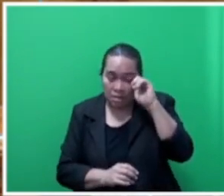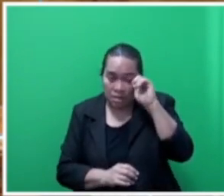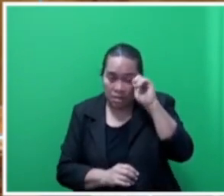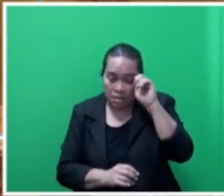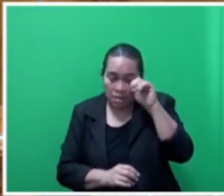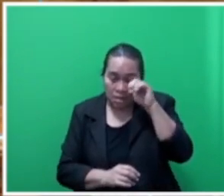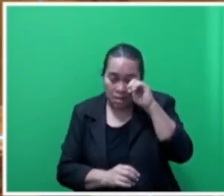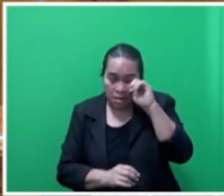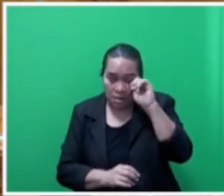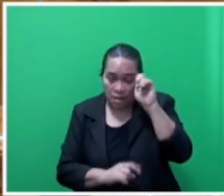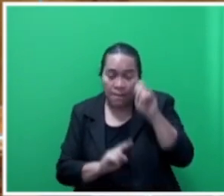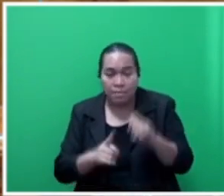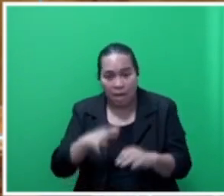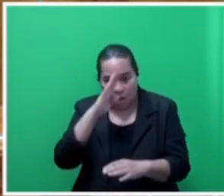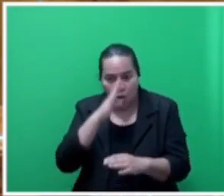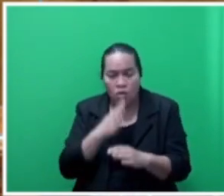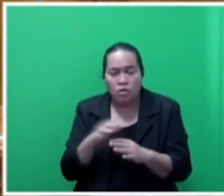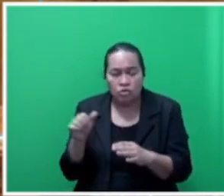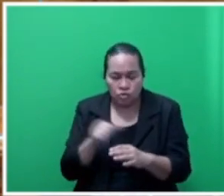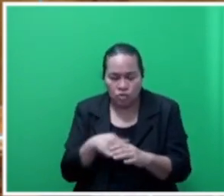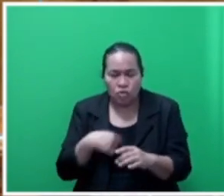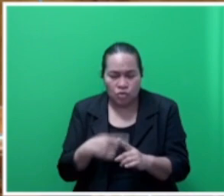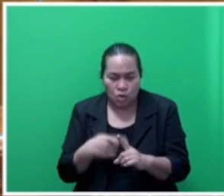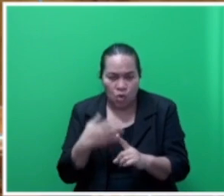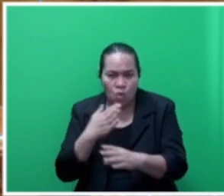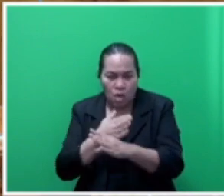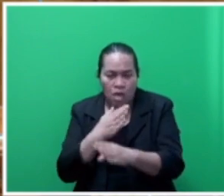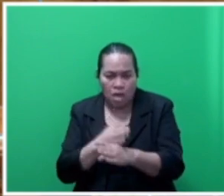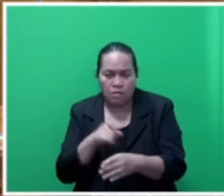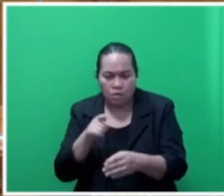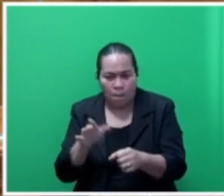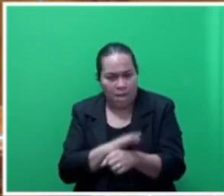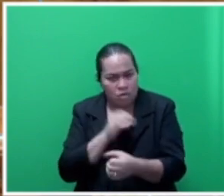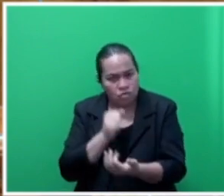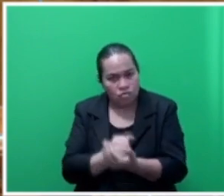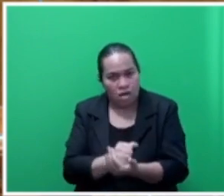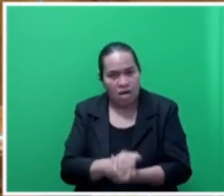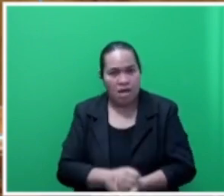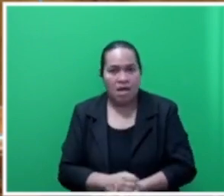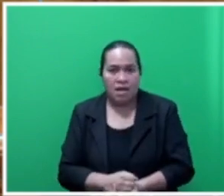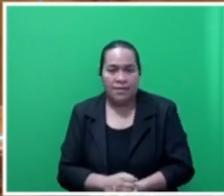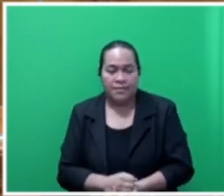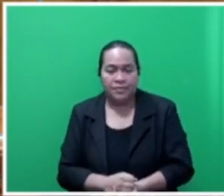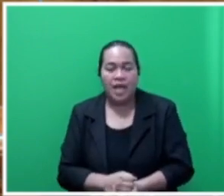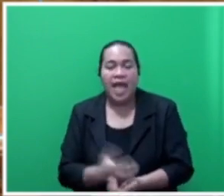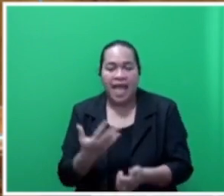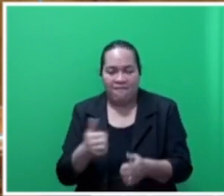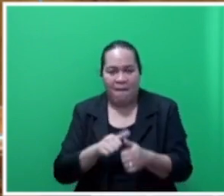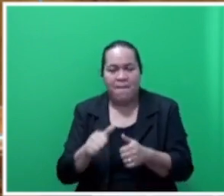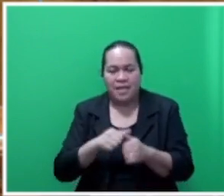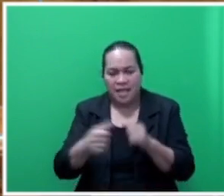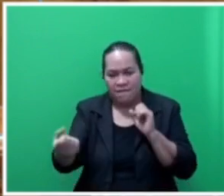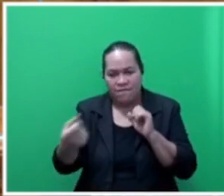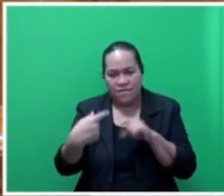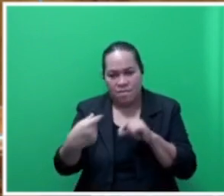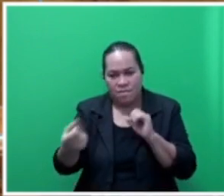should vigorously work on that to ensure that there is a better feedback from